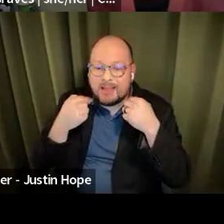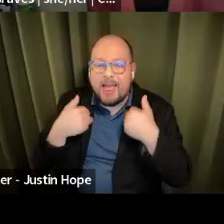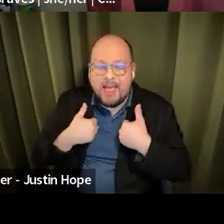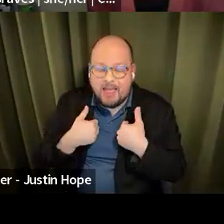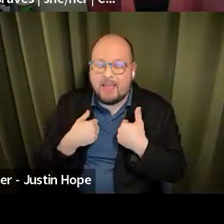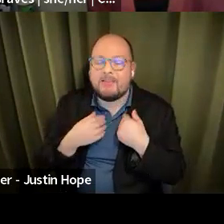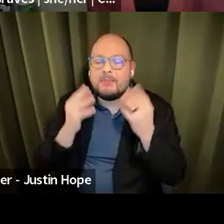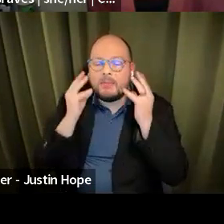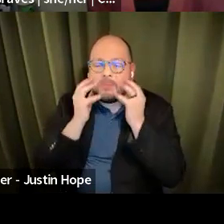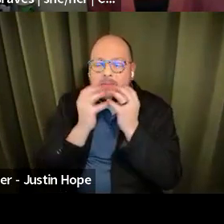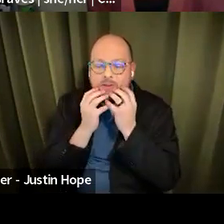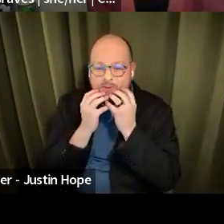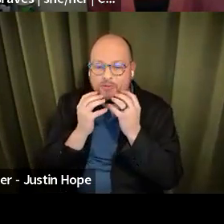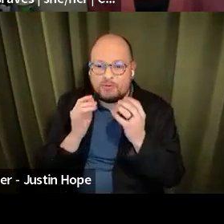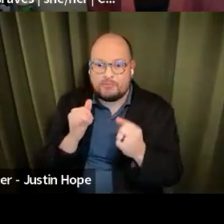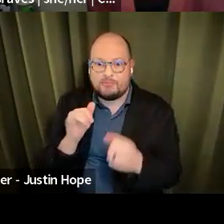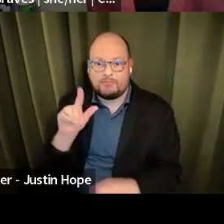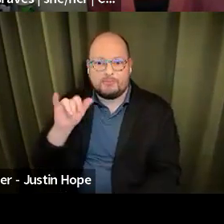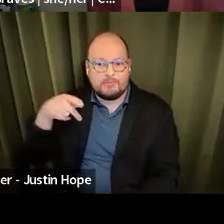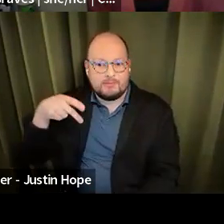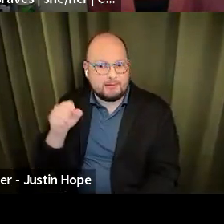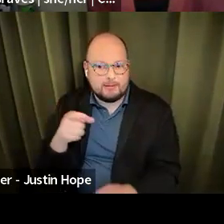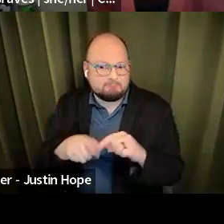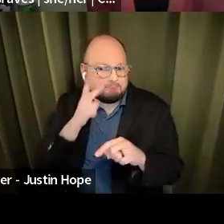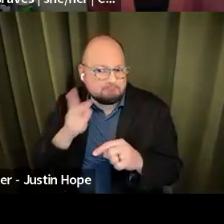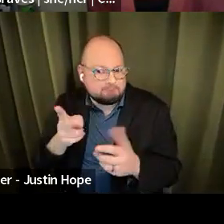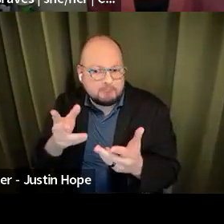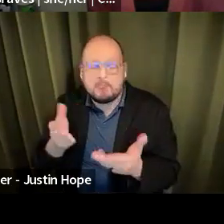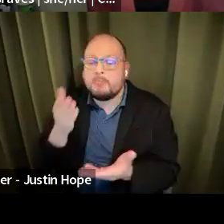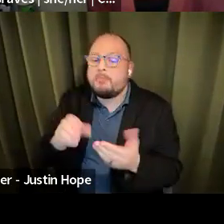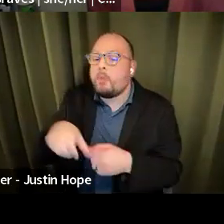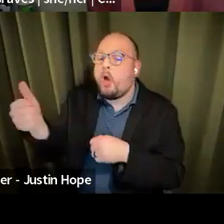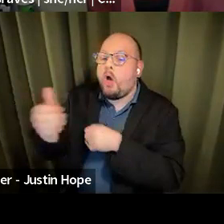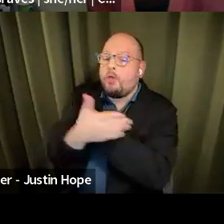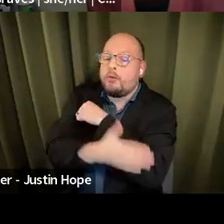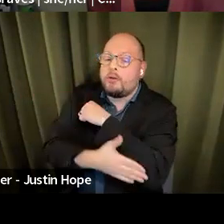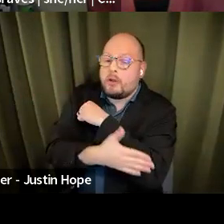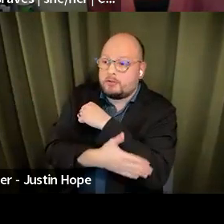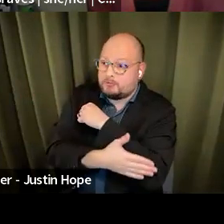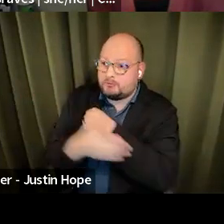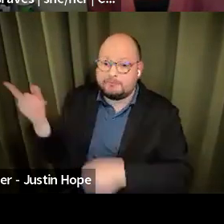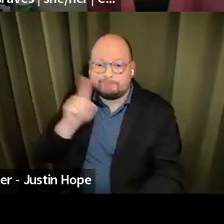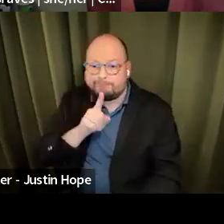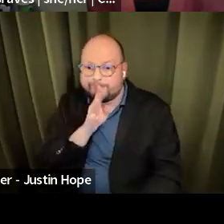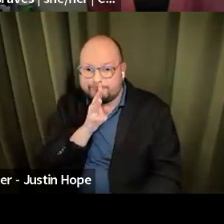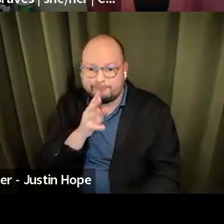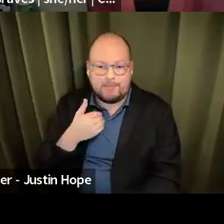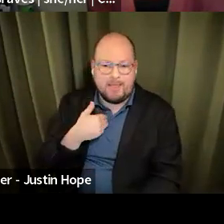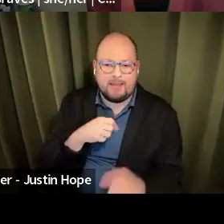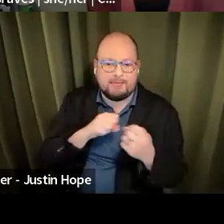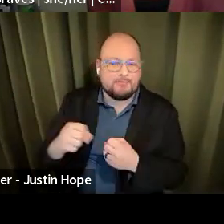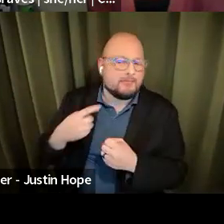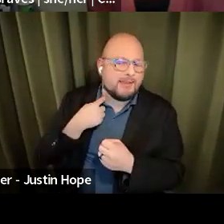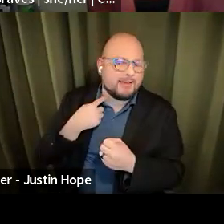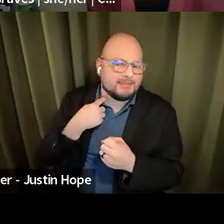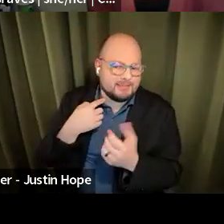hide the lips, but also they may be from other countries and have strong accents and so forth. So these are things you have to take